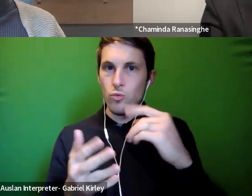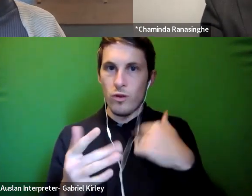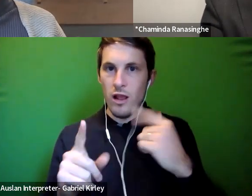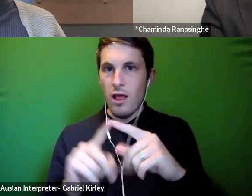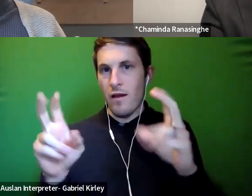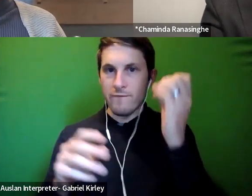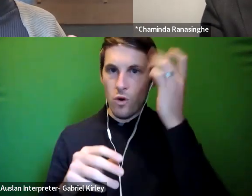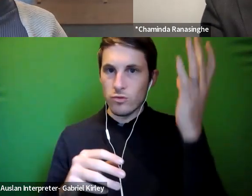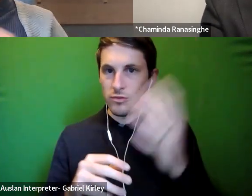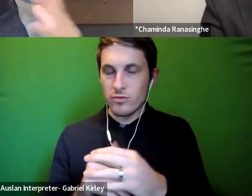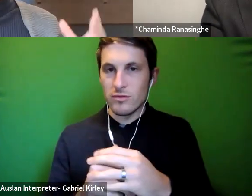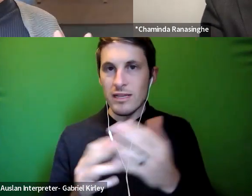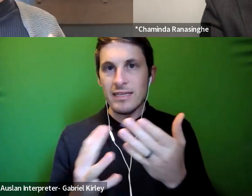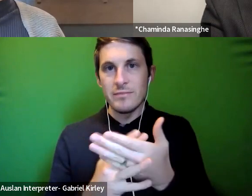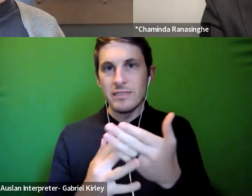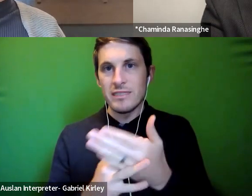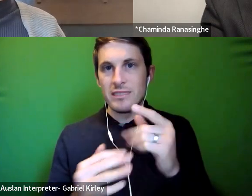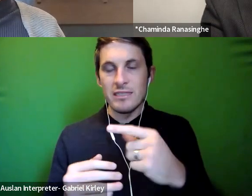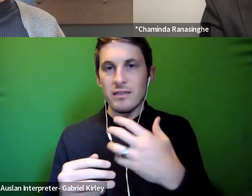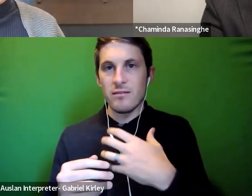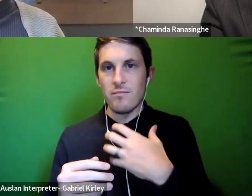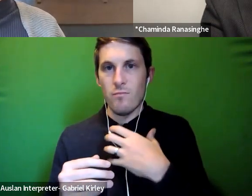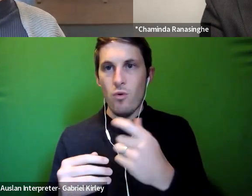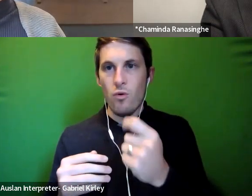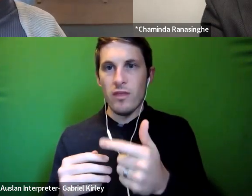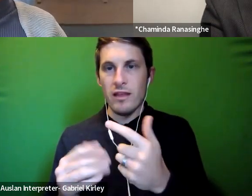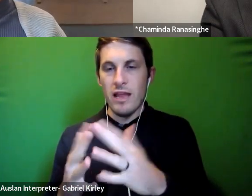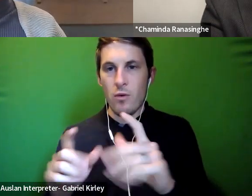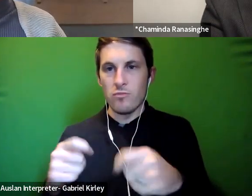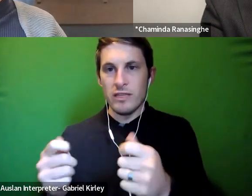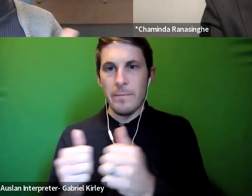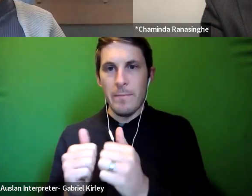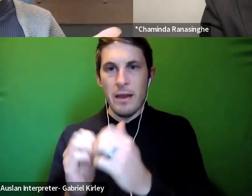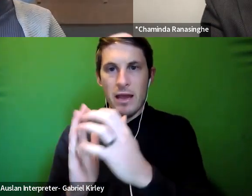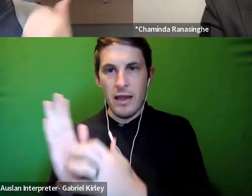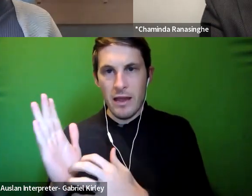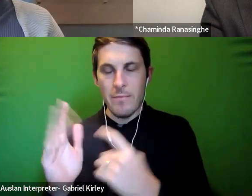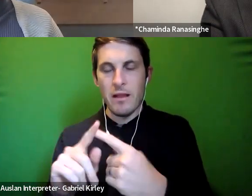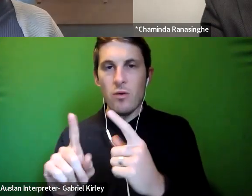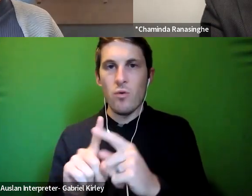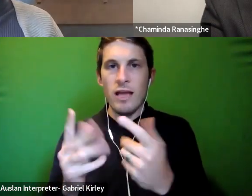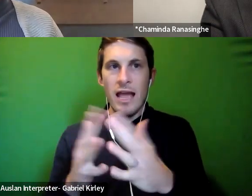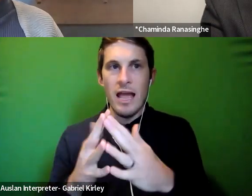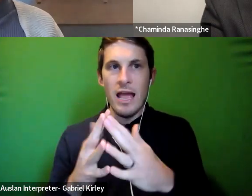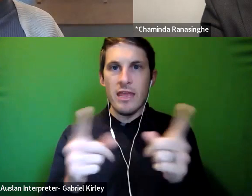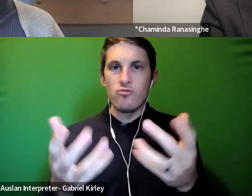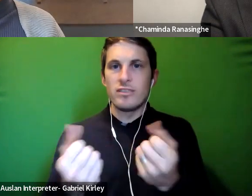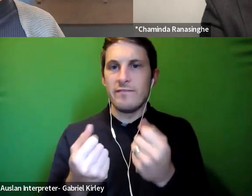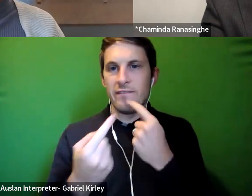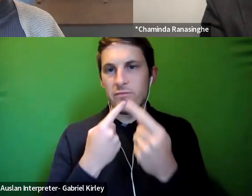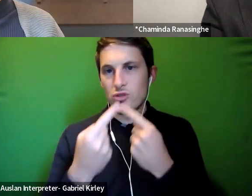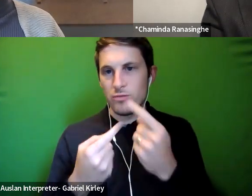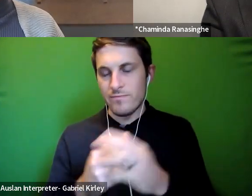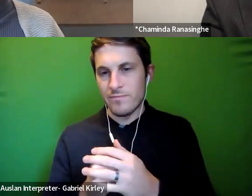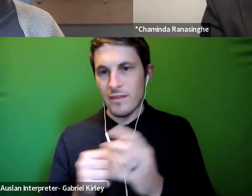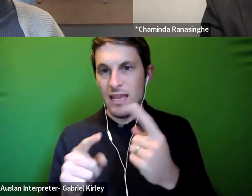know, accessibility is so much more than the way we present pages. It's also the way that a person receives that information and if they